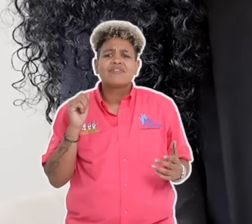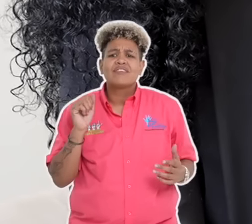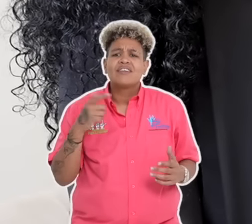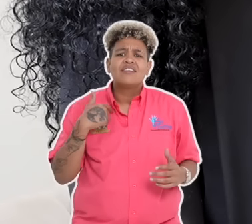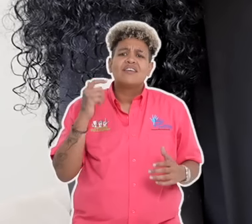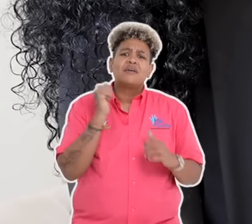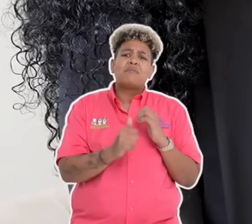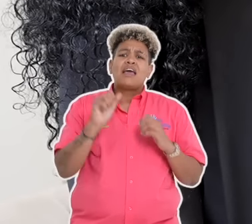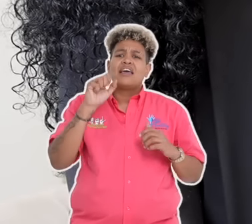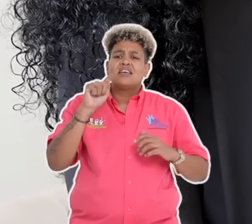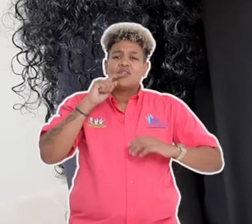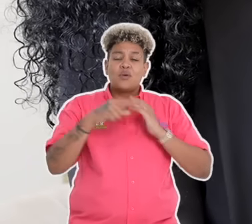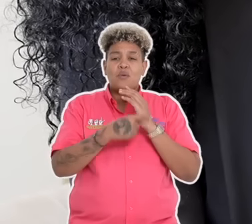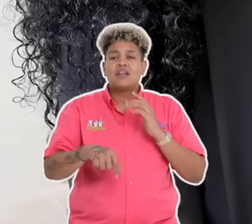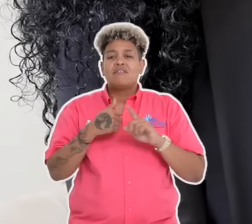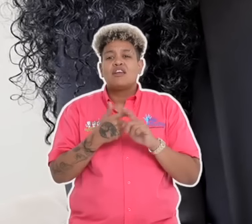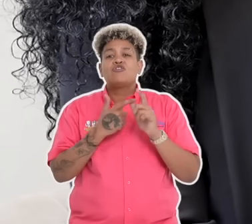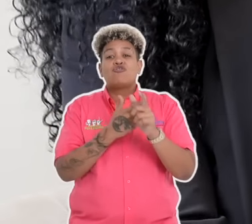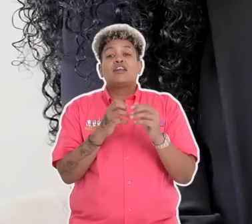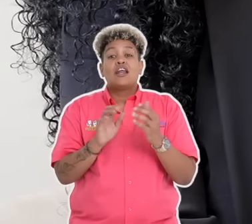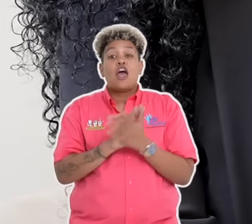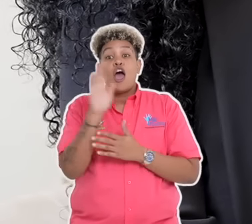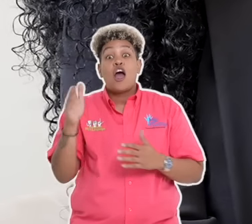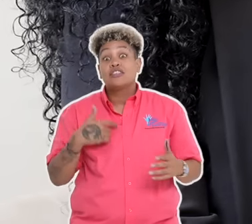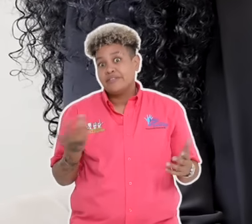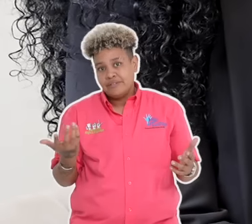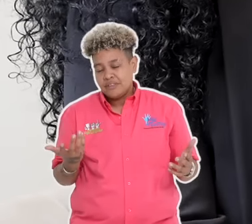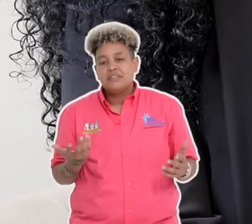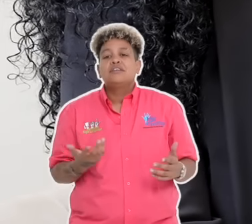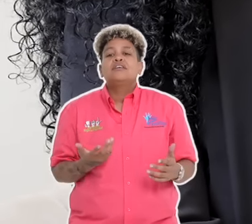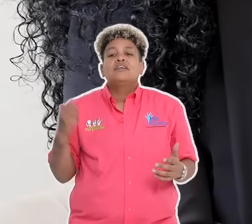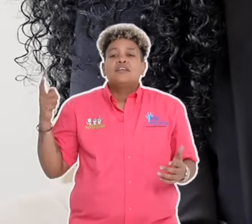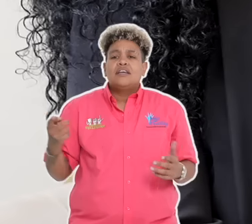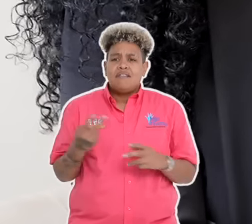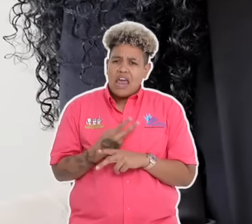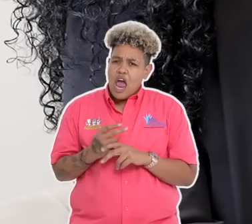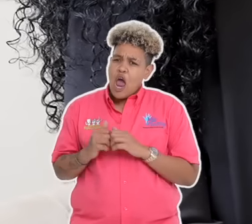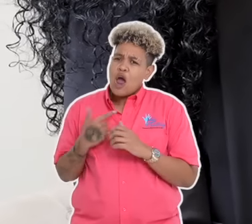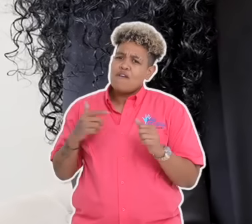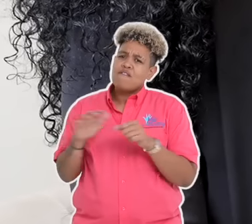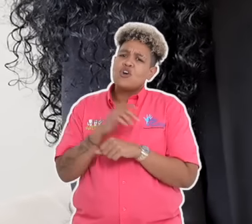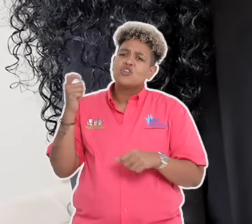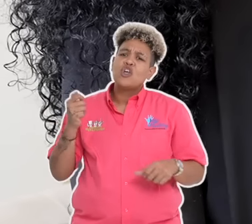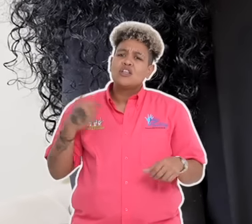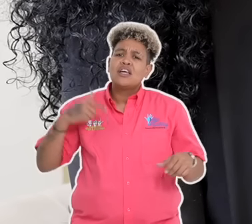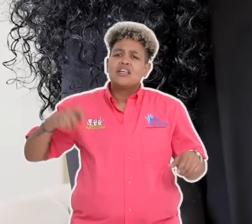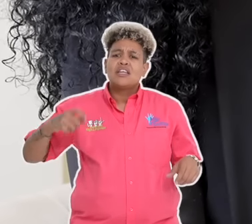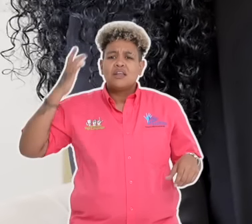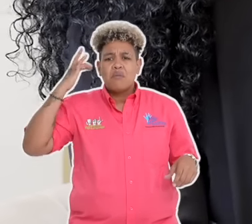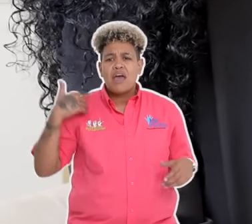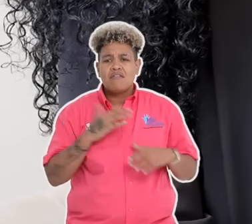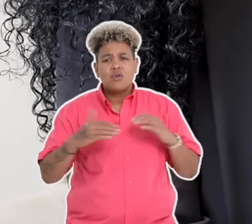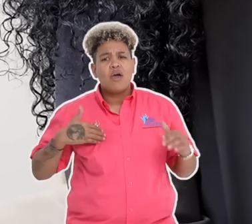I could have passed the SATs to qualify to actually run in college. Gotcha. And they figured how to get me the full scholarship that I